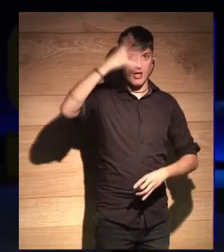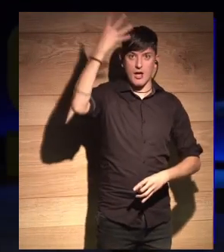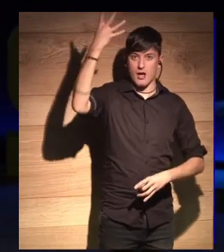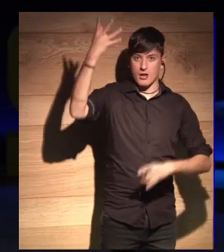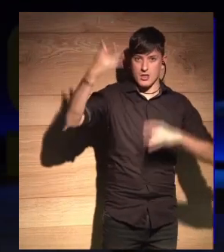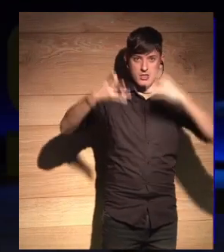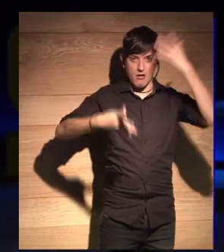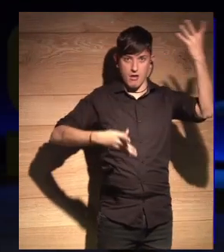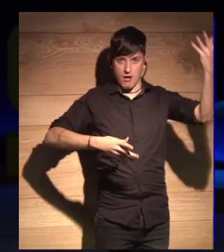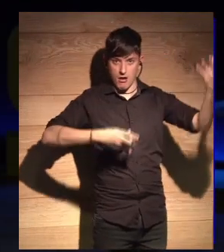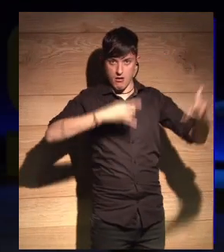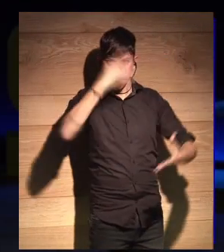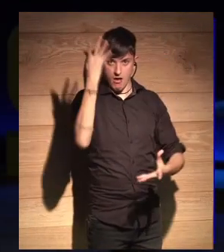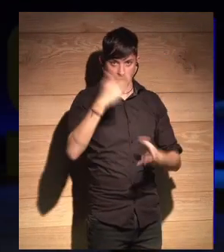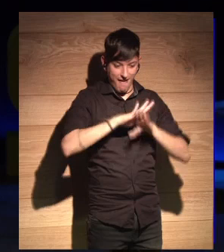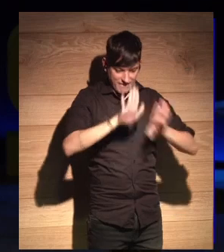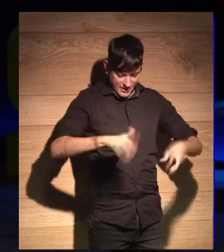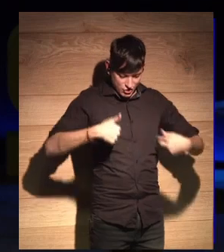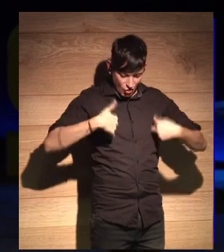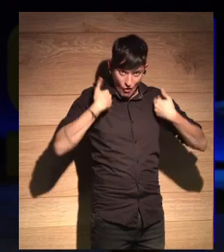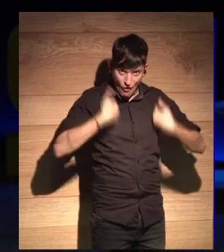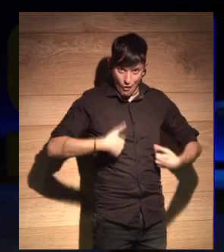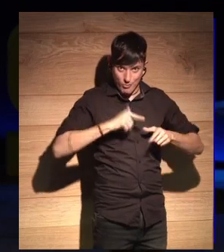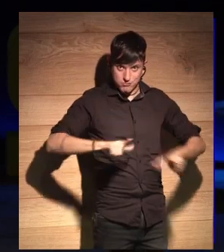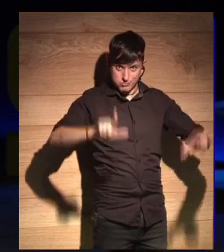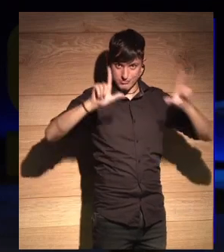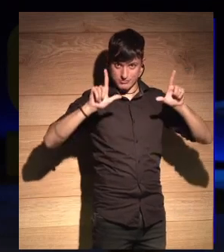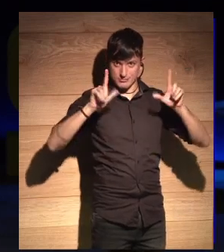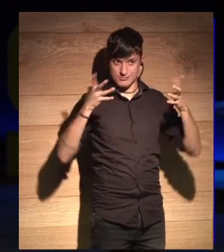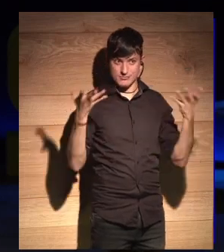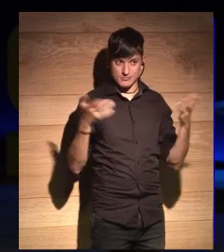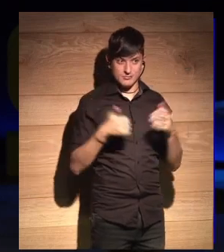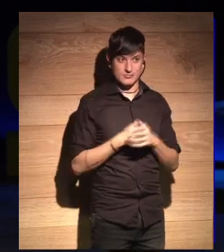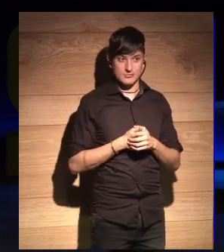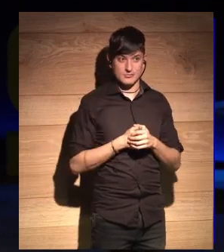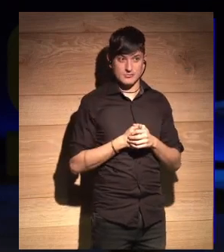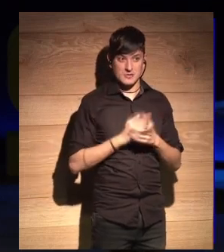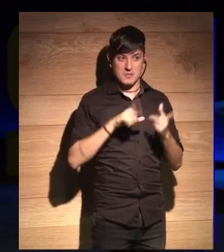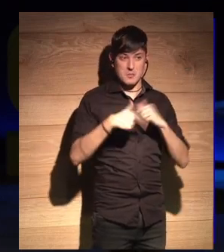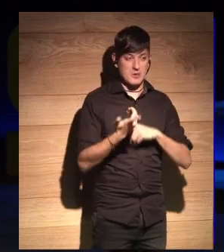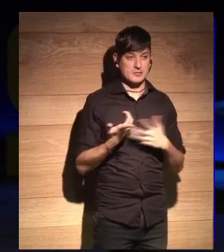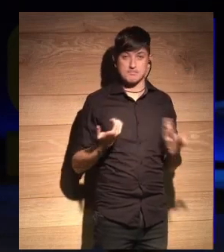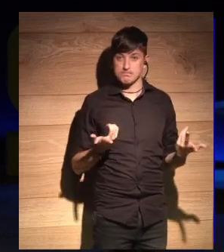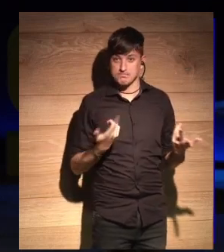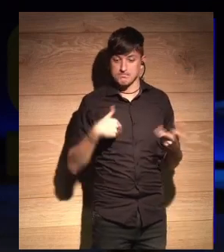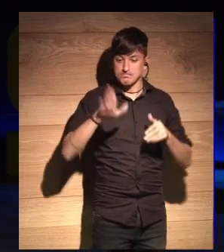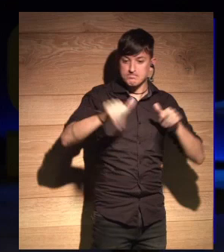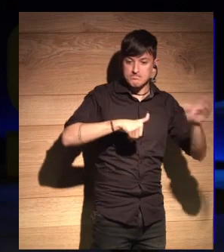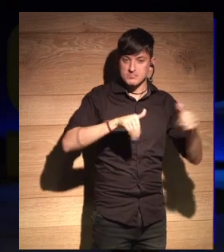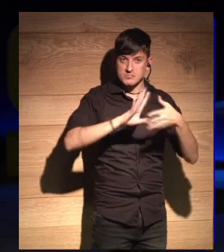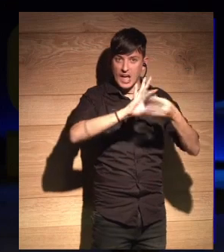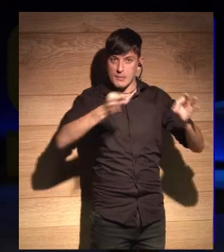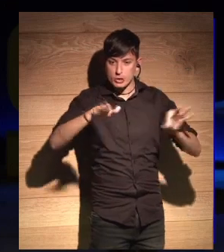the show. And then you just start calling the friends for help. So in the next year,